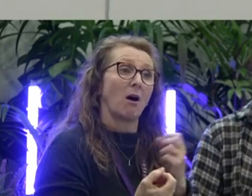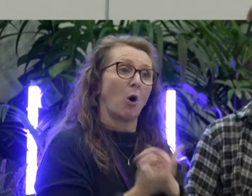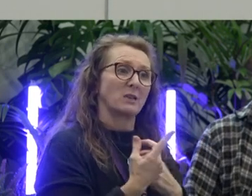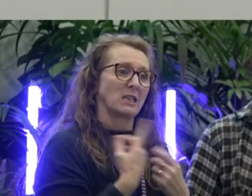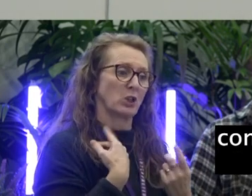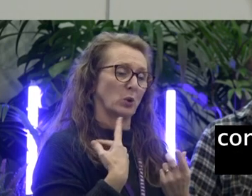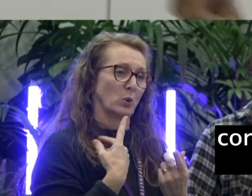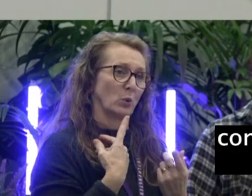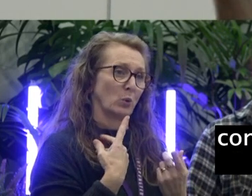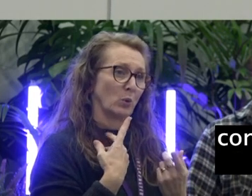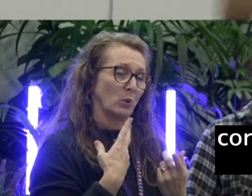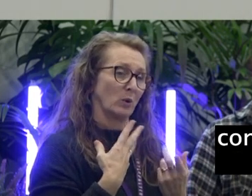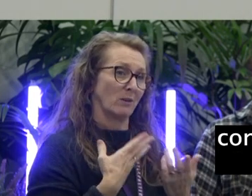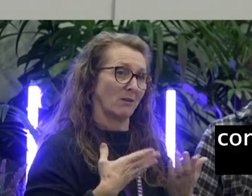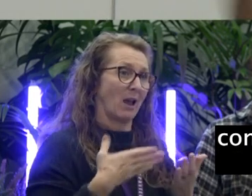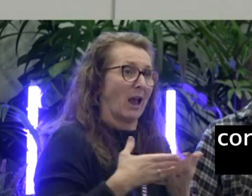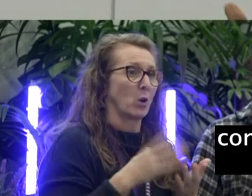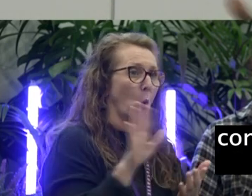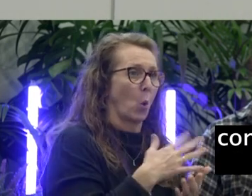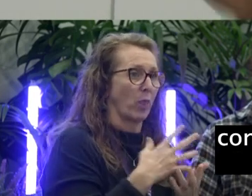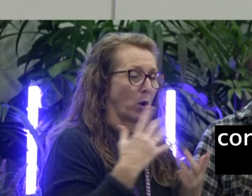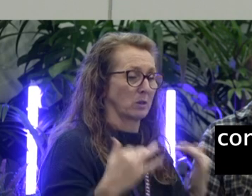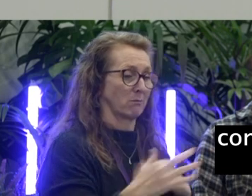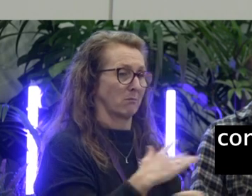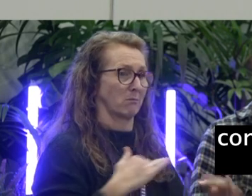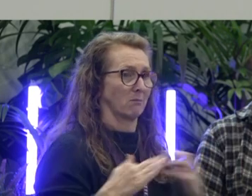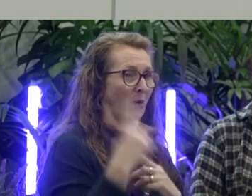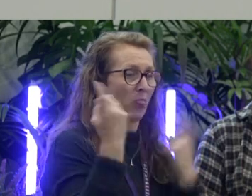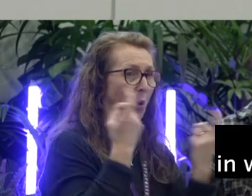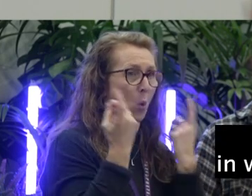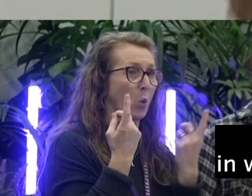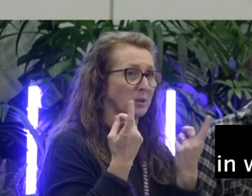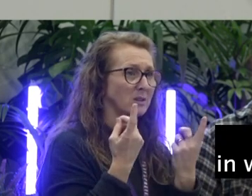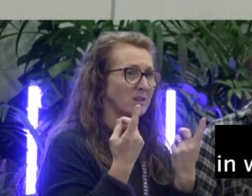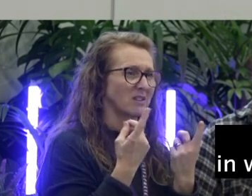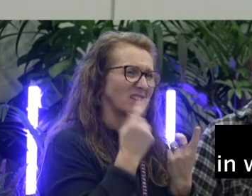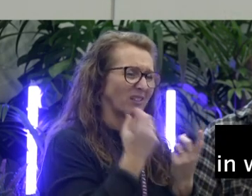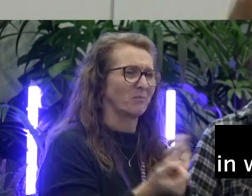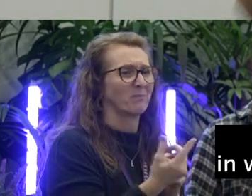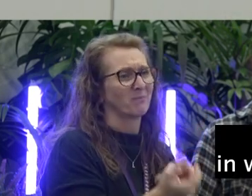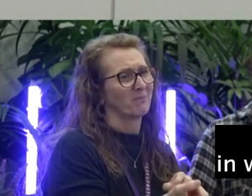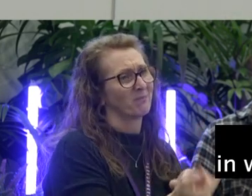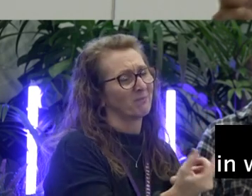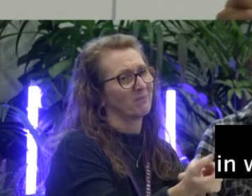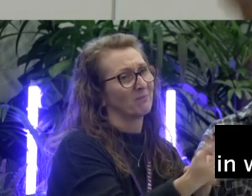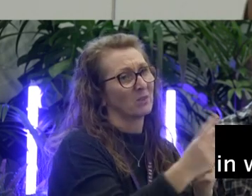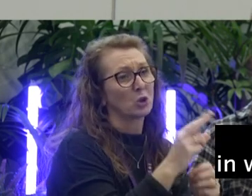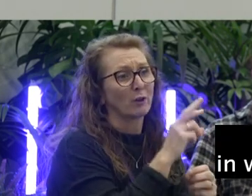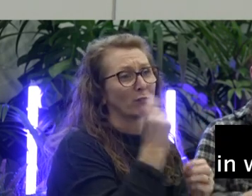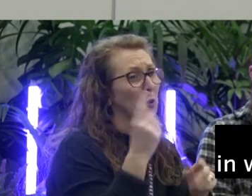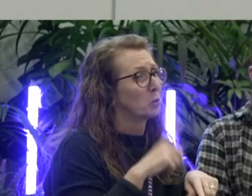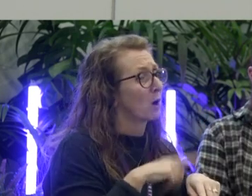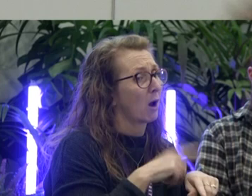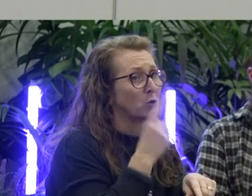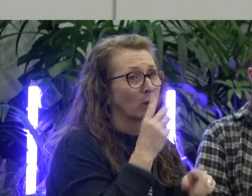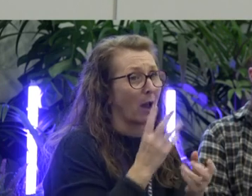any of those carefully constructed nuanced thoughts into action are few and far between. You only have a few key instances in which you can demonstrate your